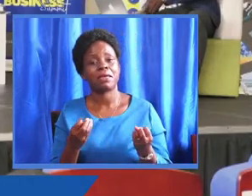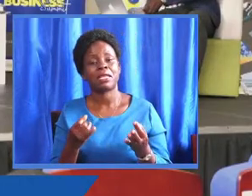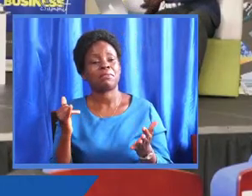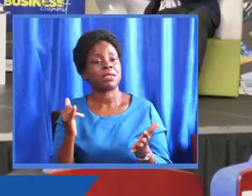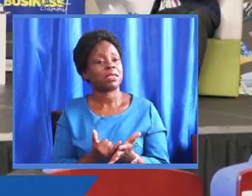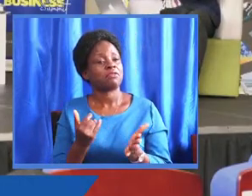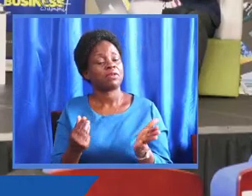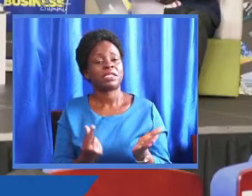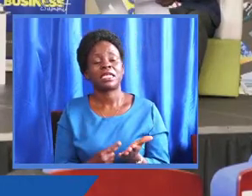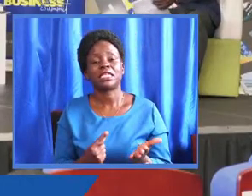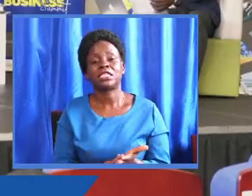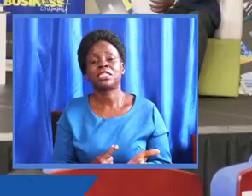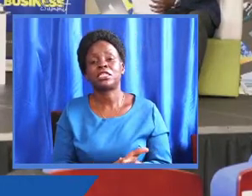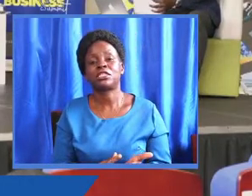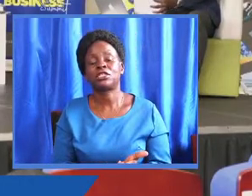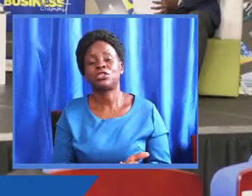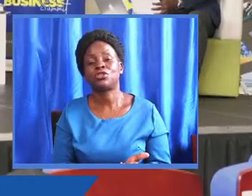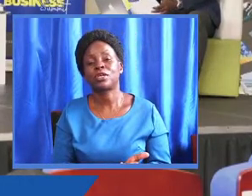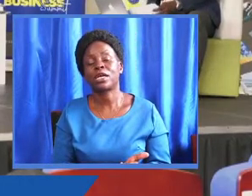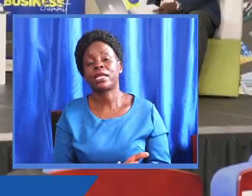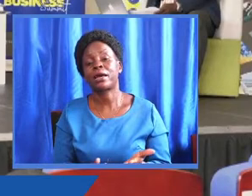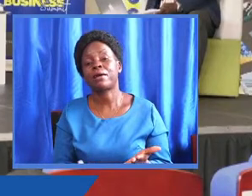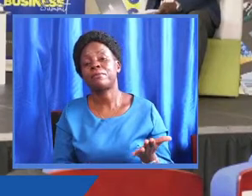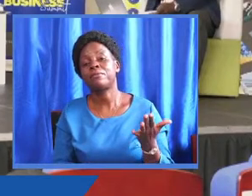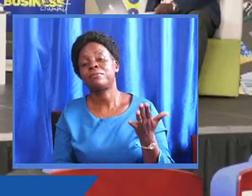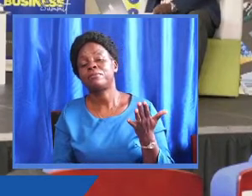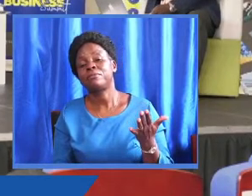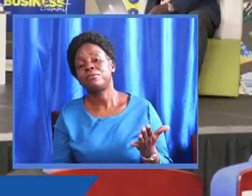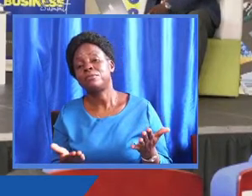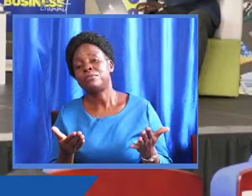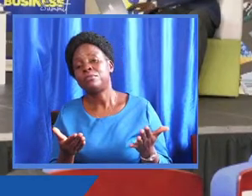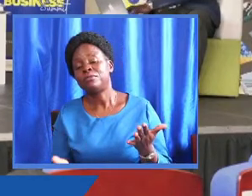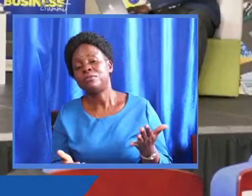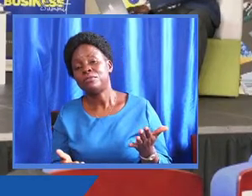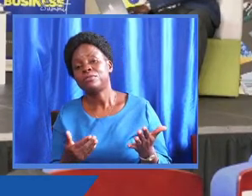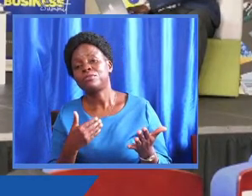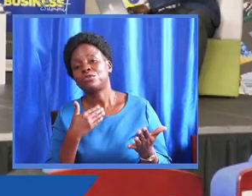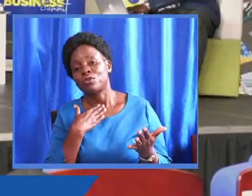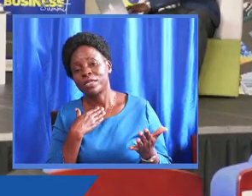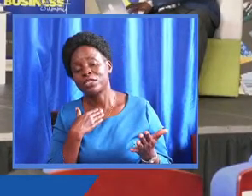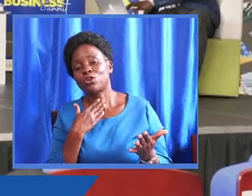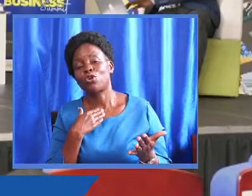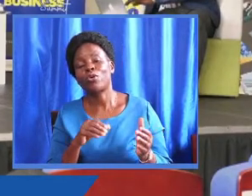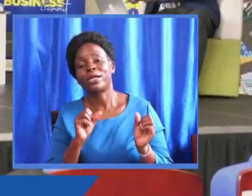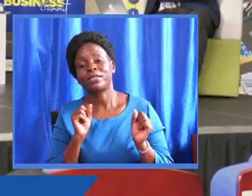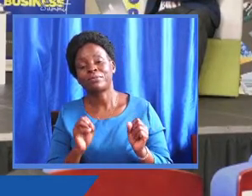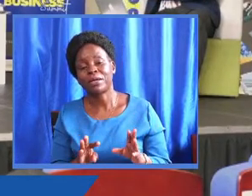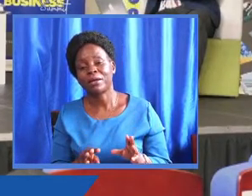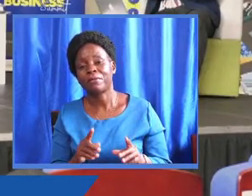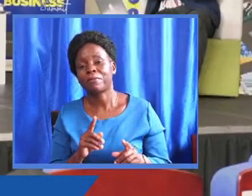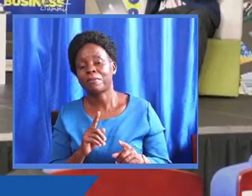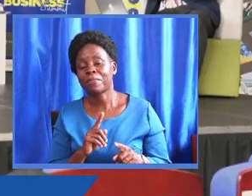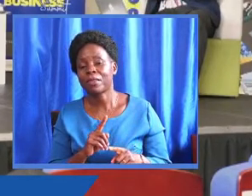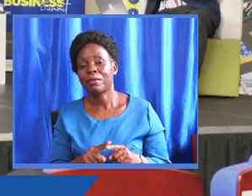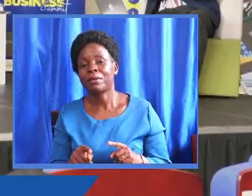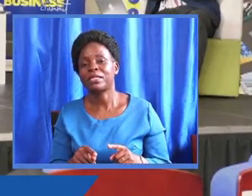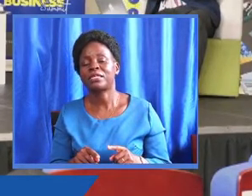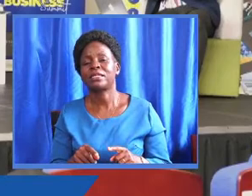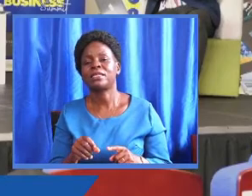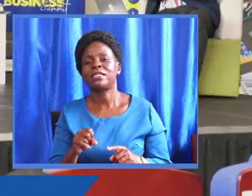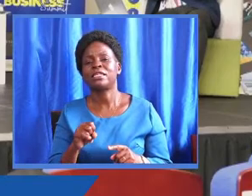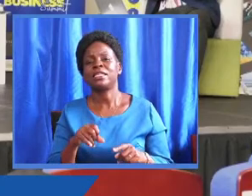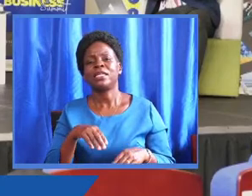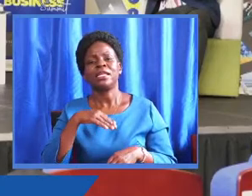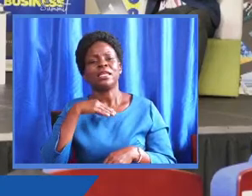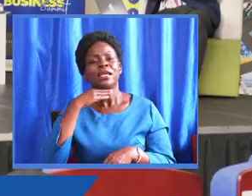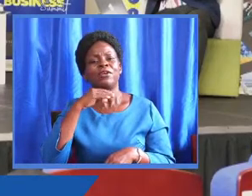investors in Uganda either don't bother or don't want to. But there are enough incentives for